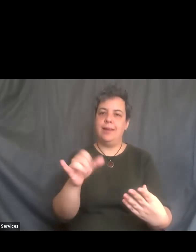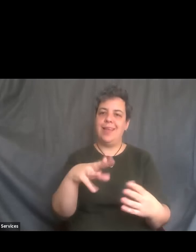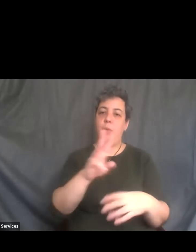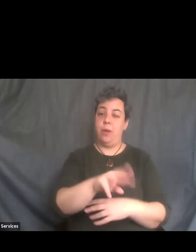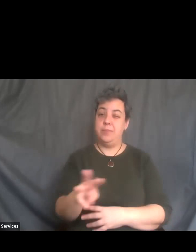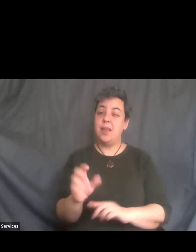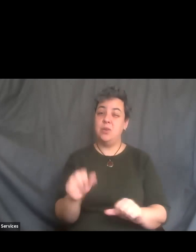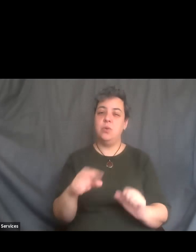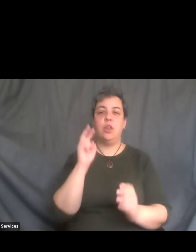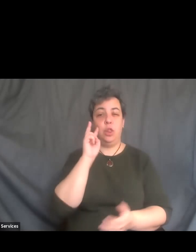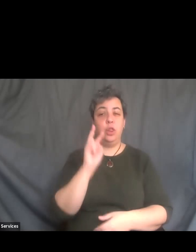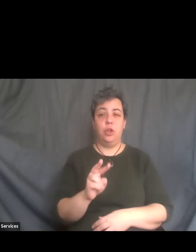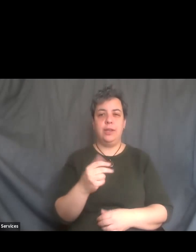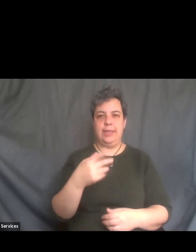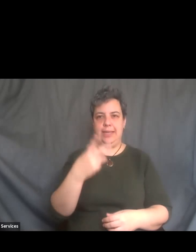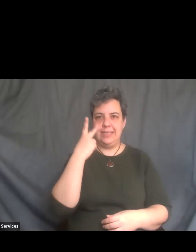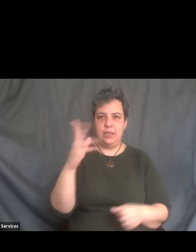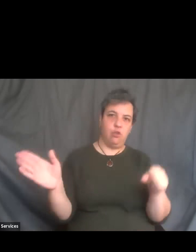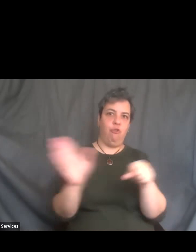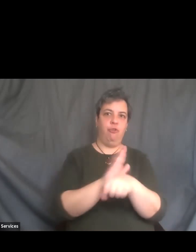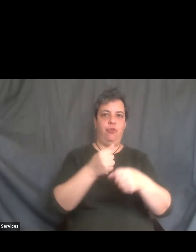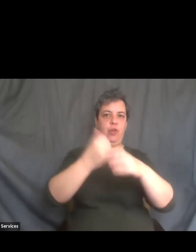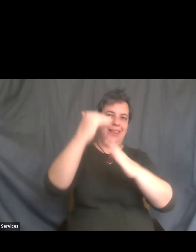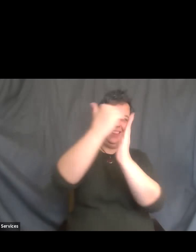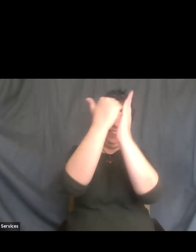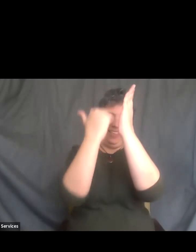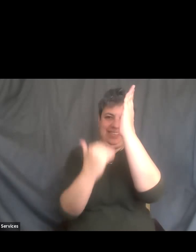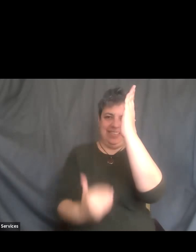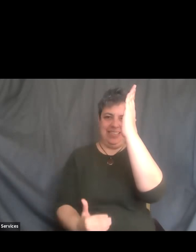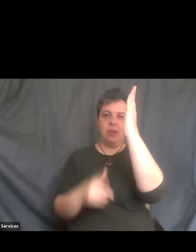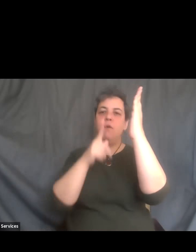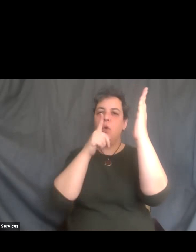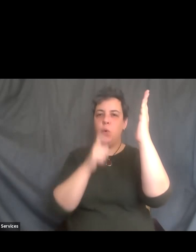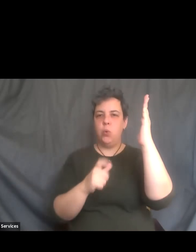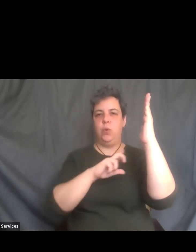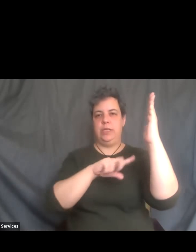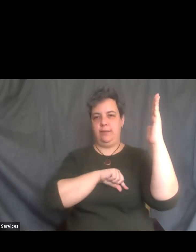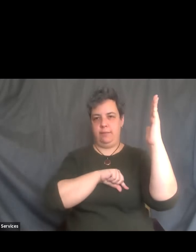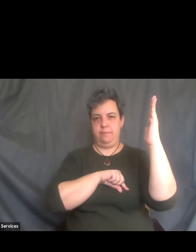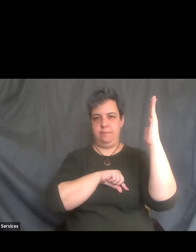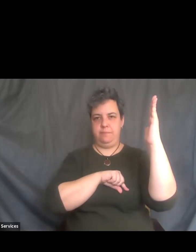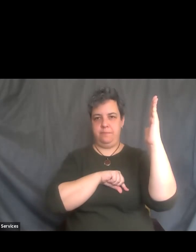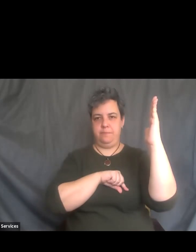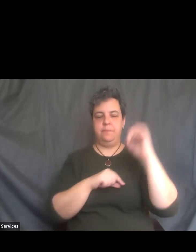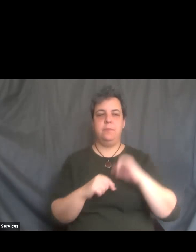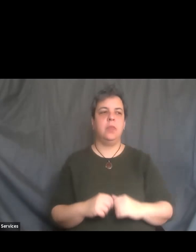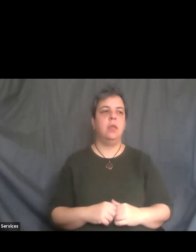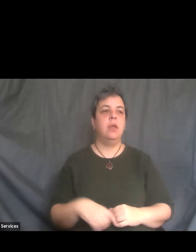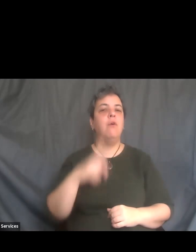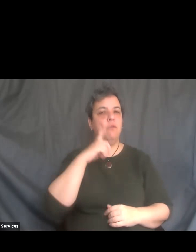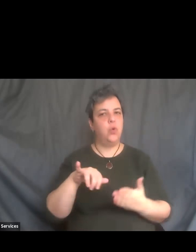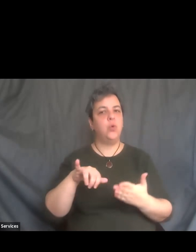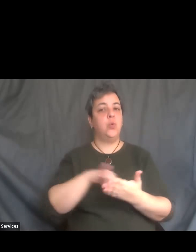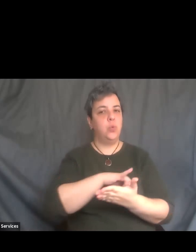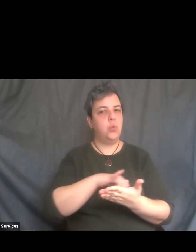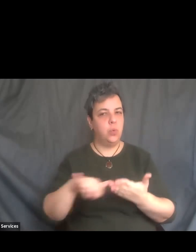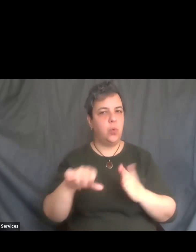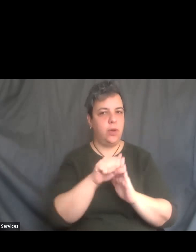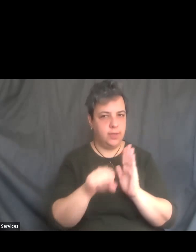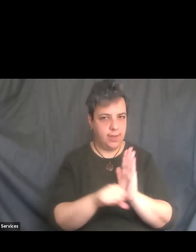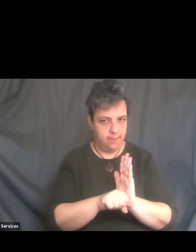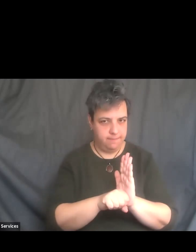that sometimes, information get crossed, but for New York State, the list that's currently eligible is on the